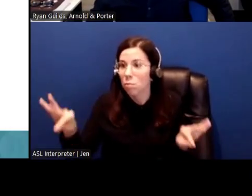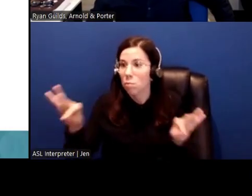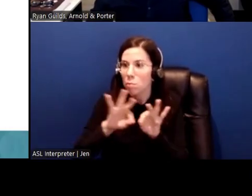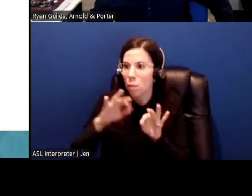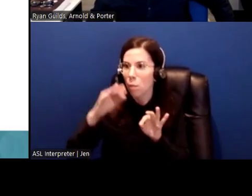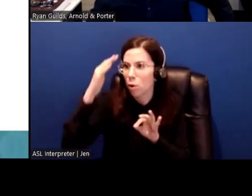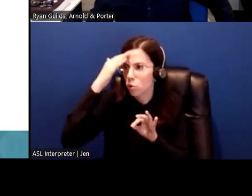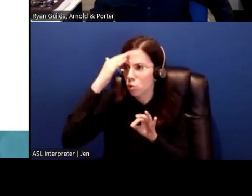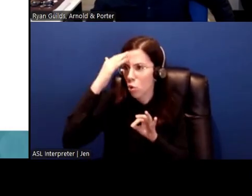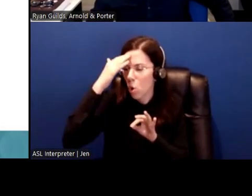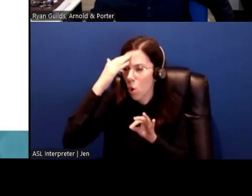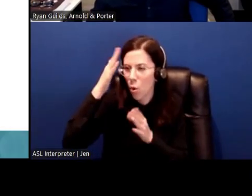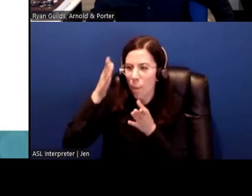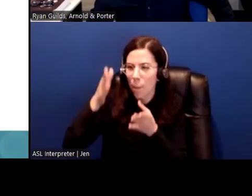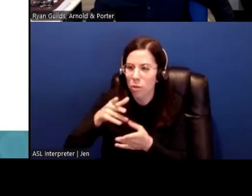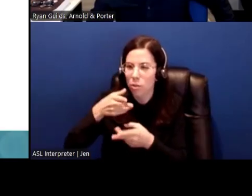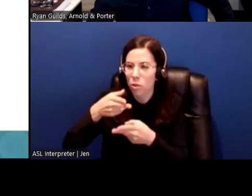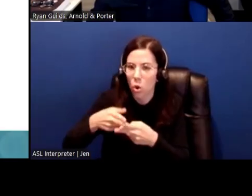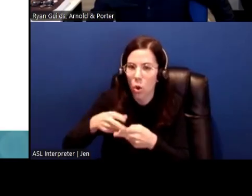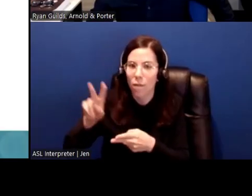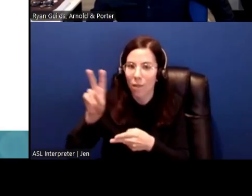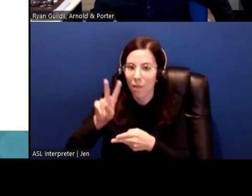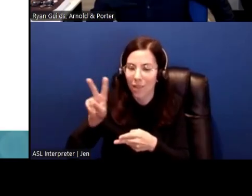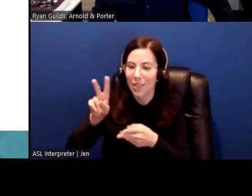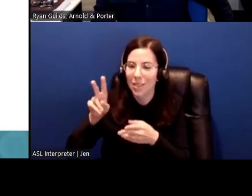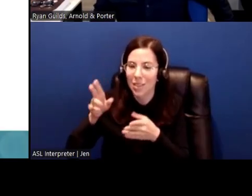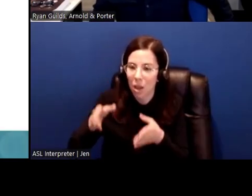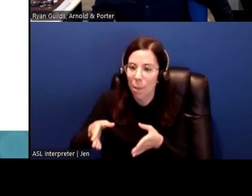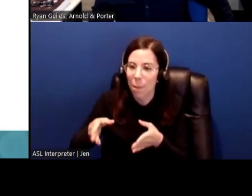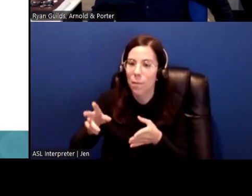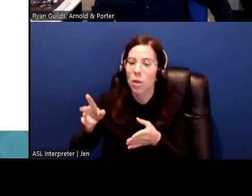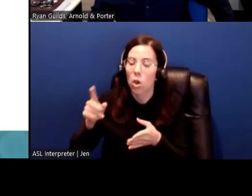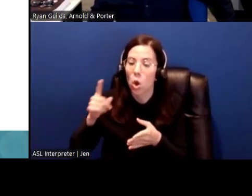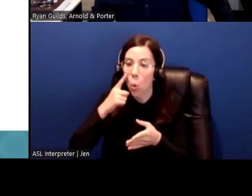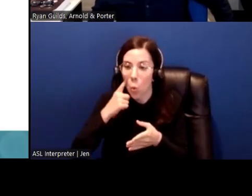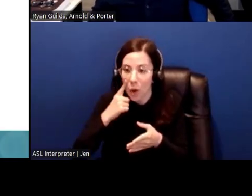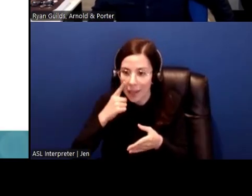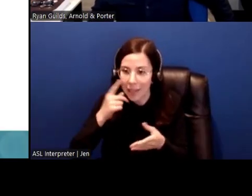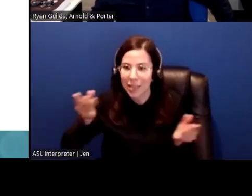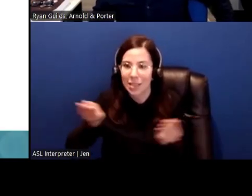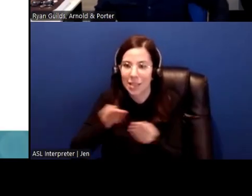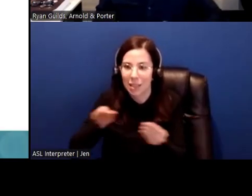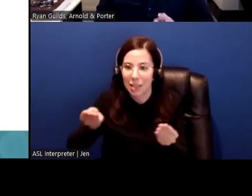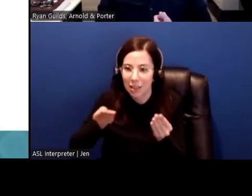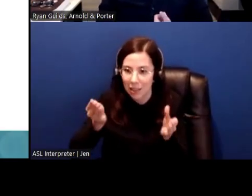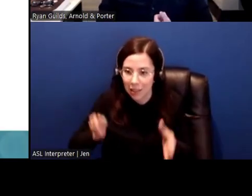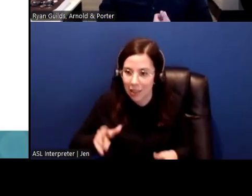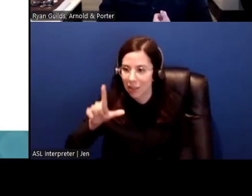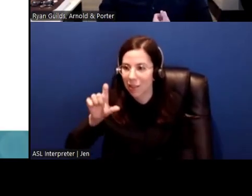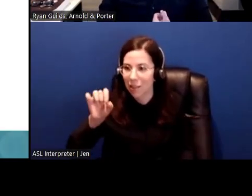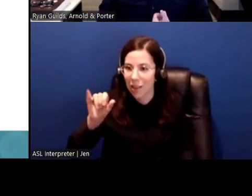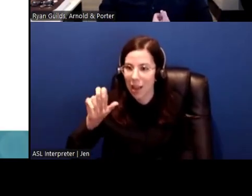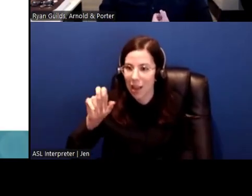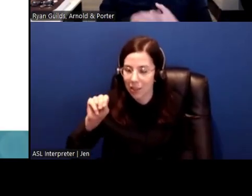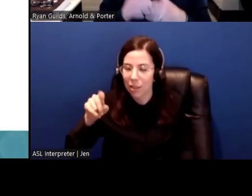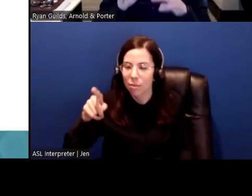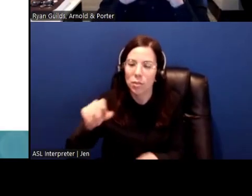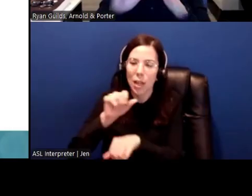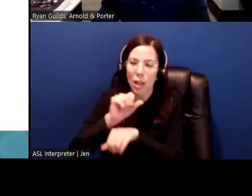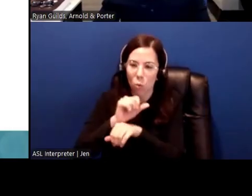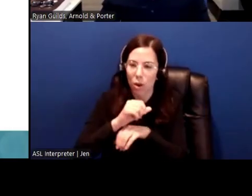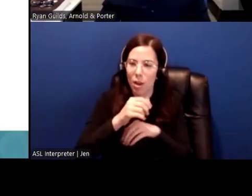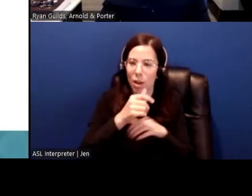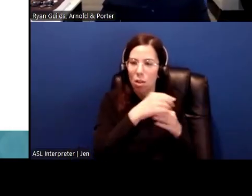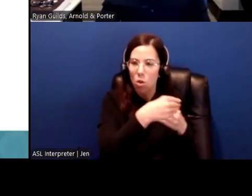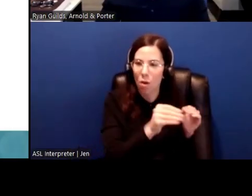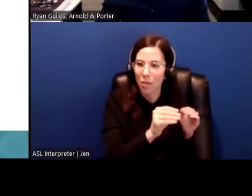an individual called the victim witness liaison. So the victim witness liaison works within the Office of Special Trial Counsel. They are